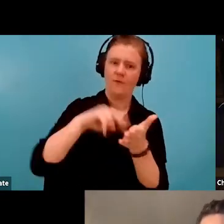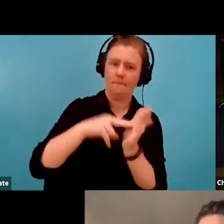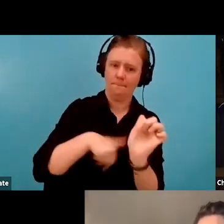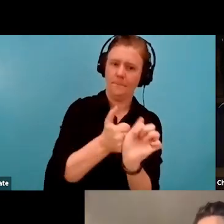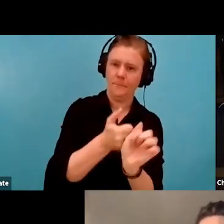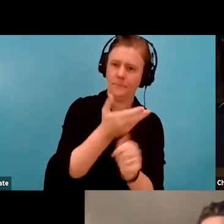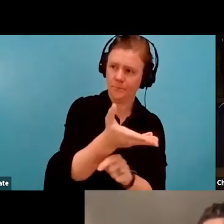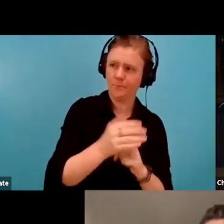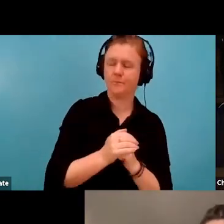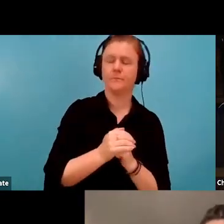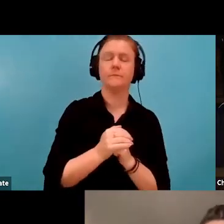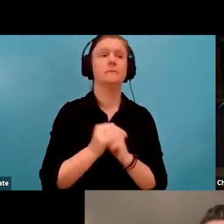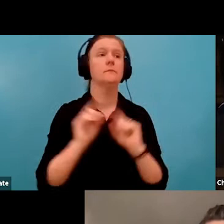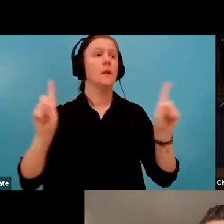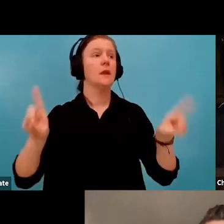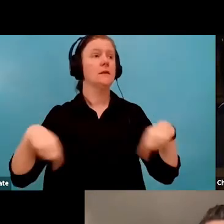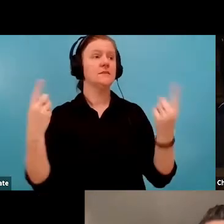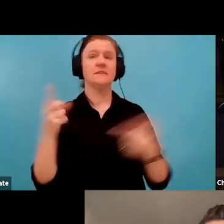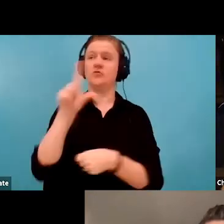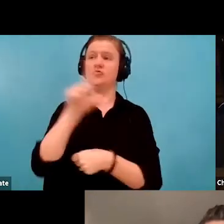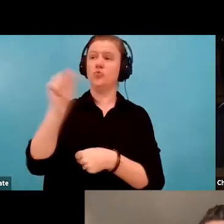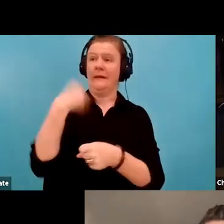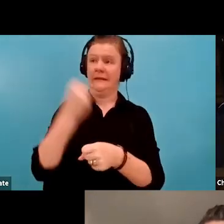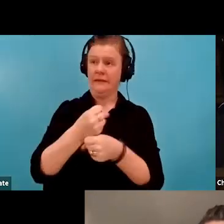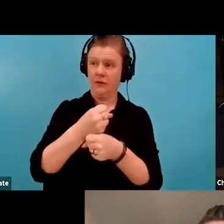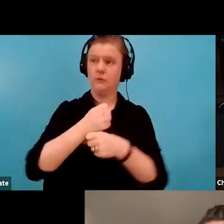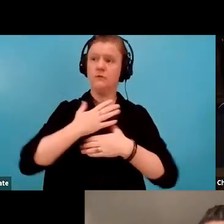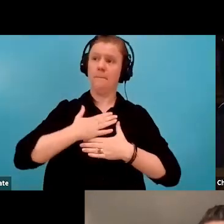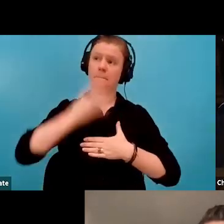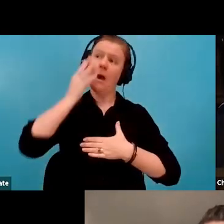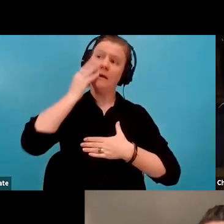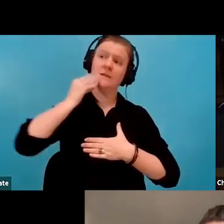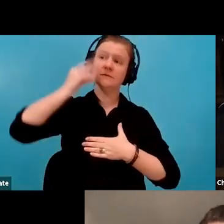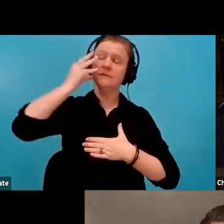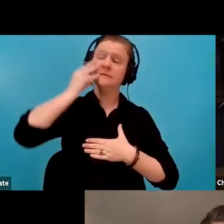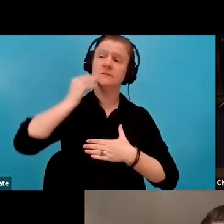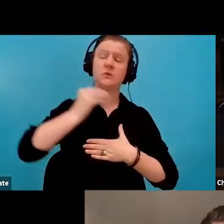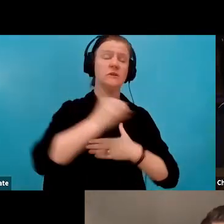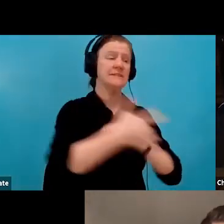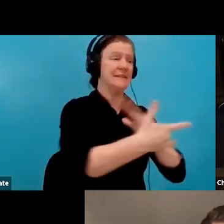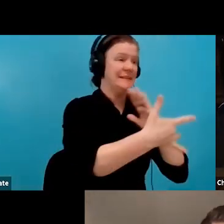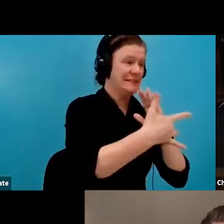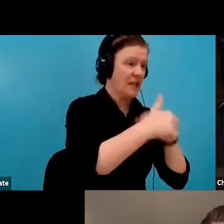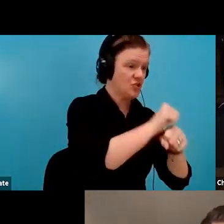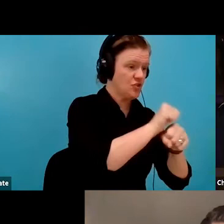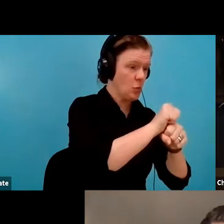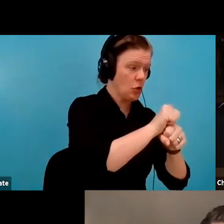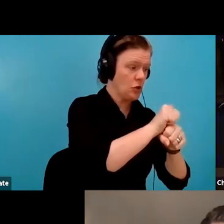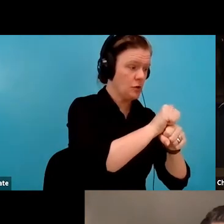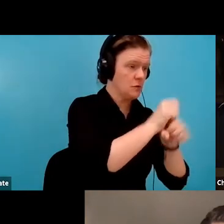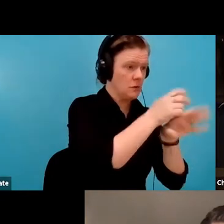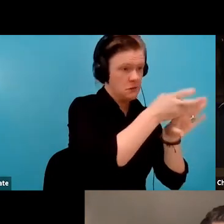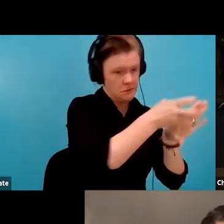Over the last 20 years, my journey has been this swapping of technology into full-time